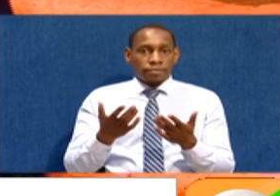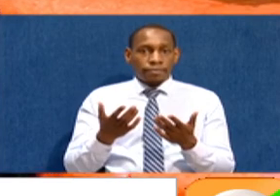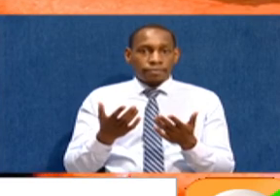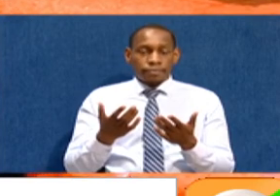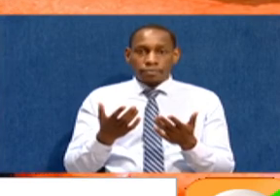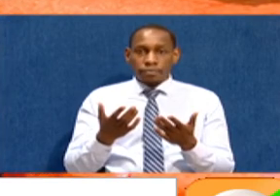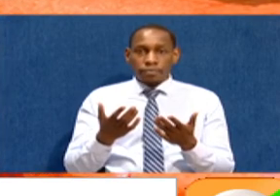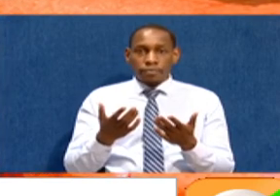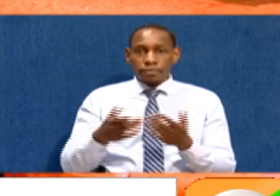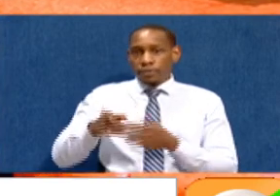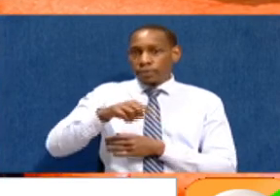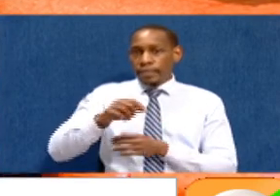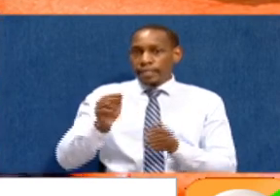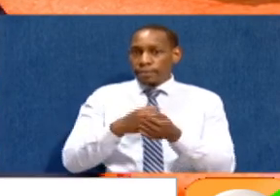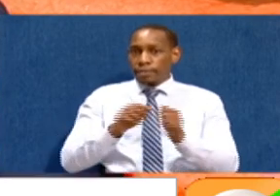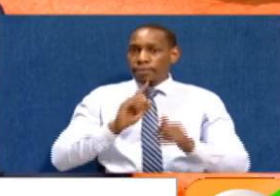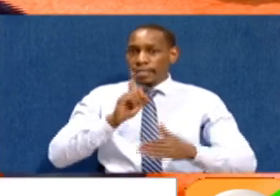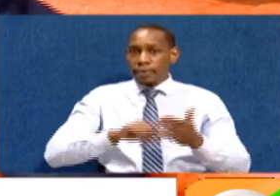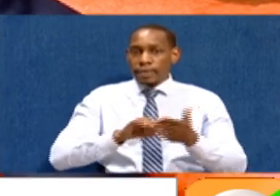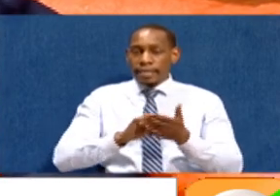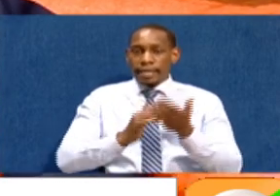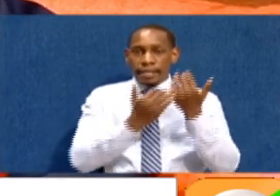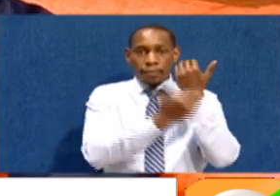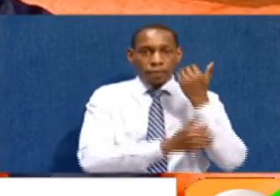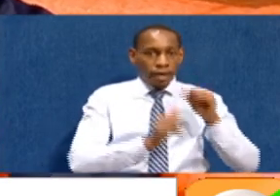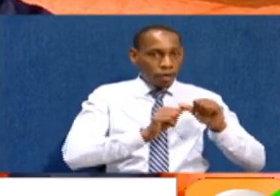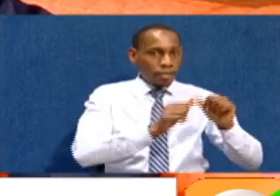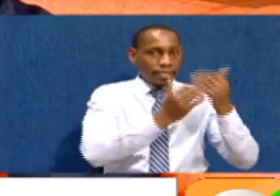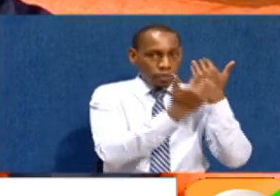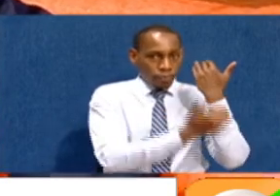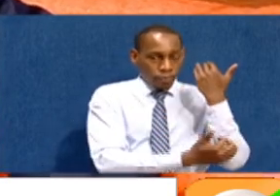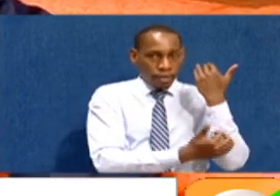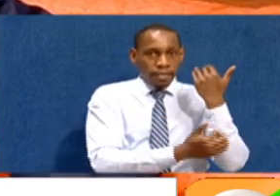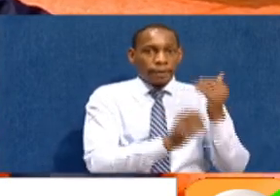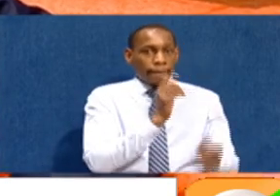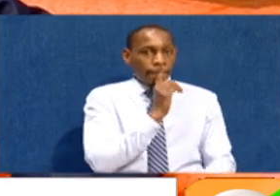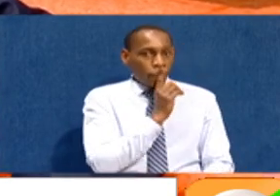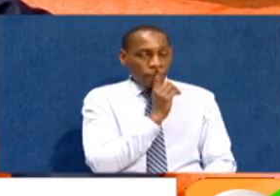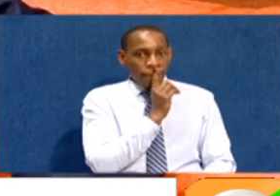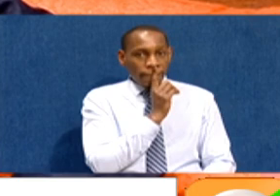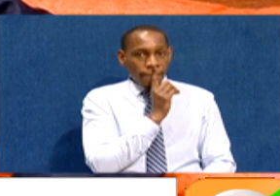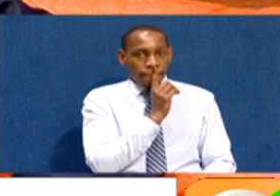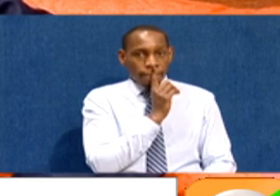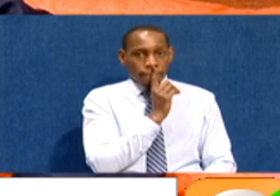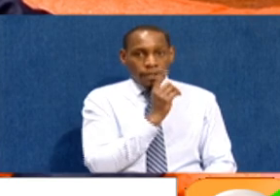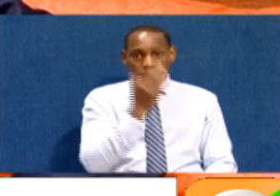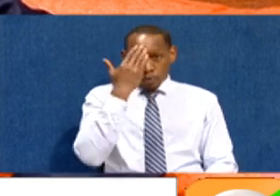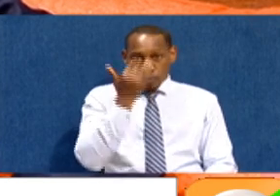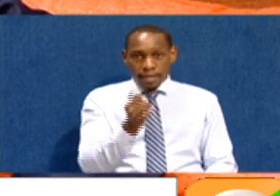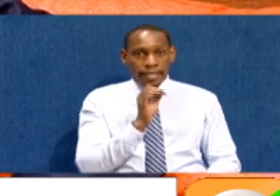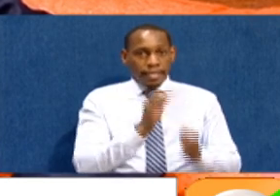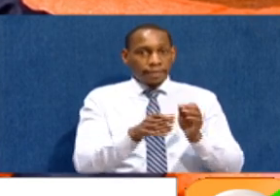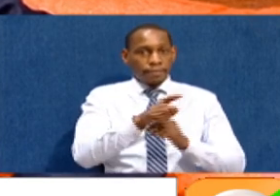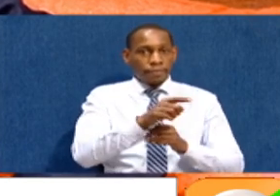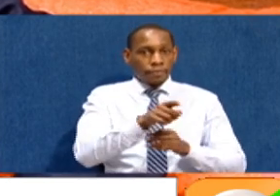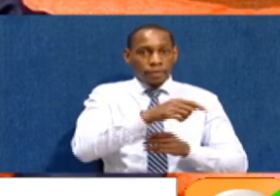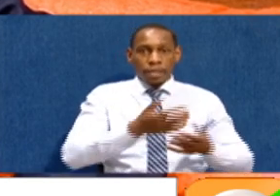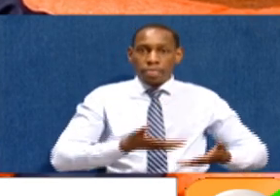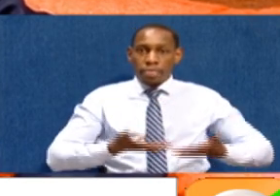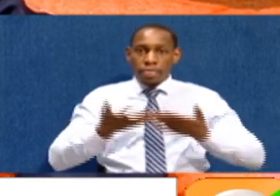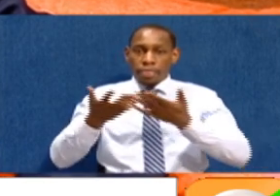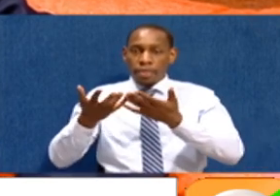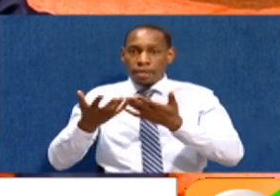informing it. We cannot say that the poor should remain poor quietly, silently, because if we speak about